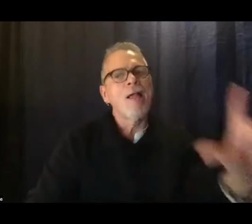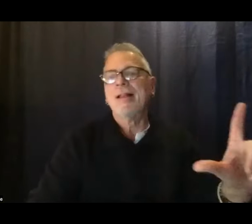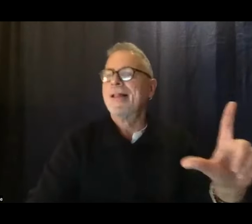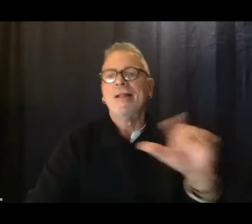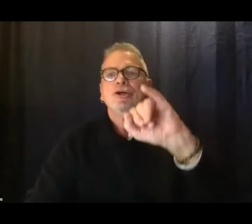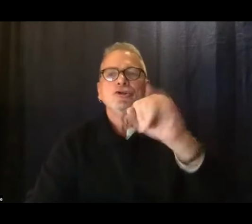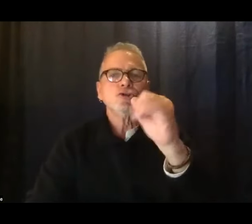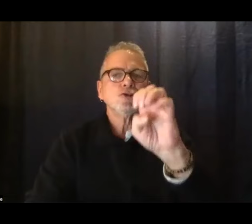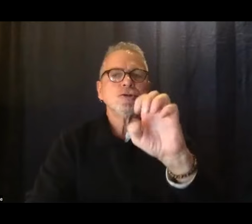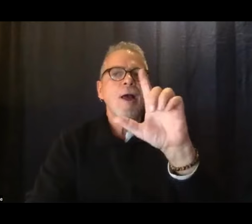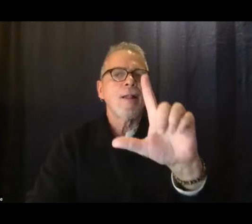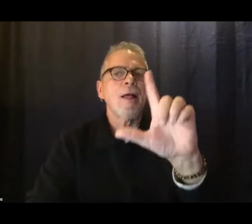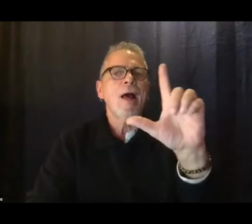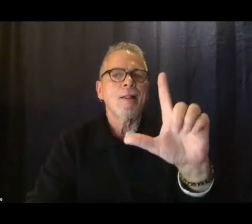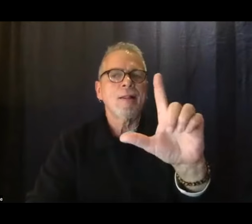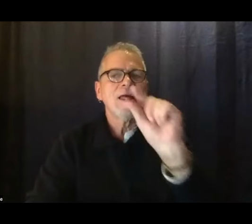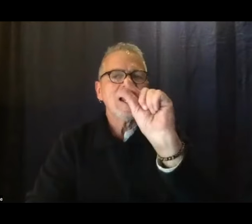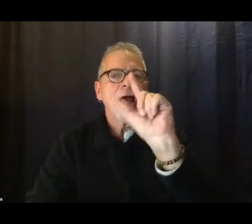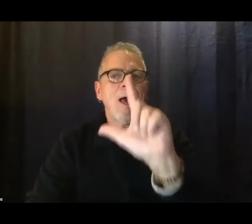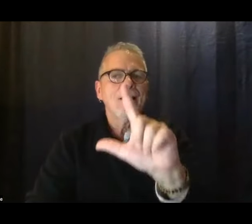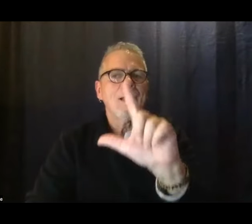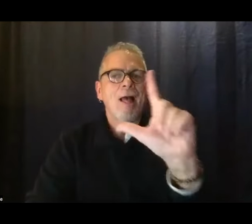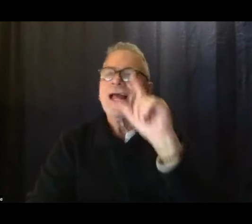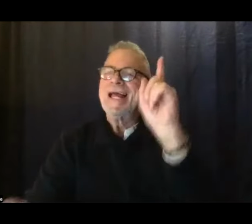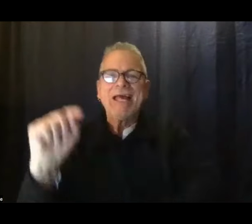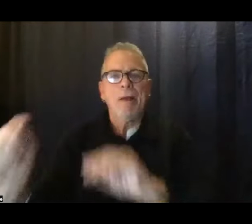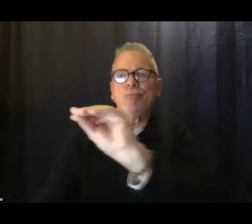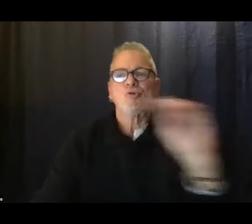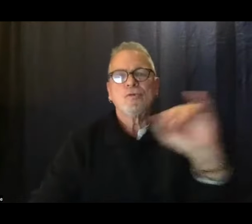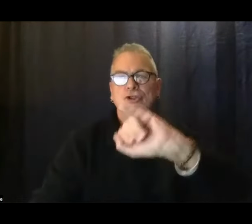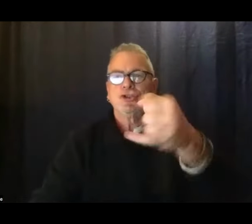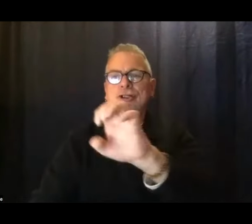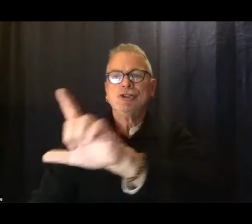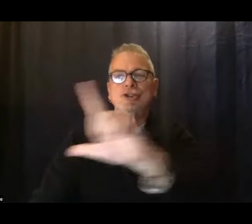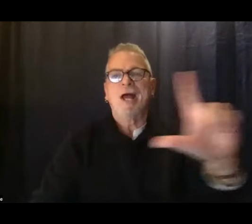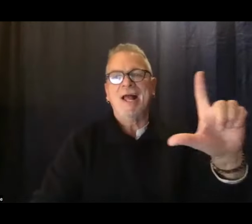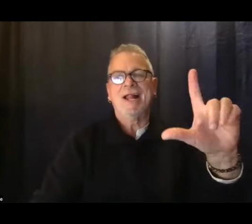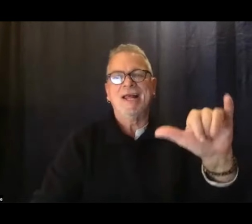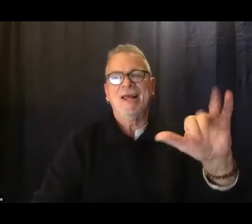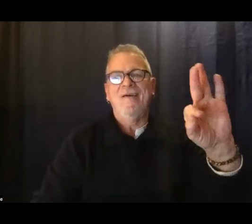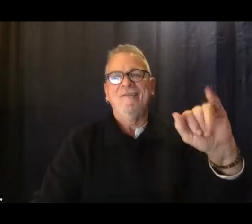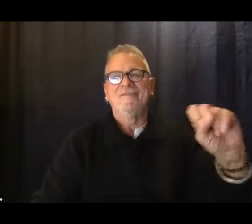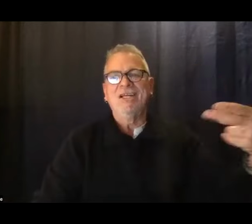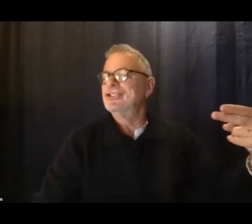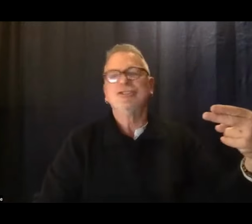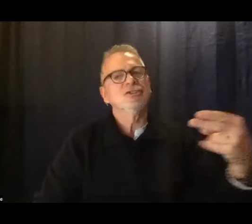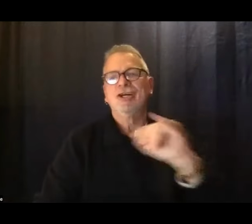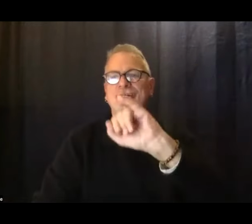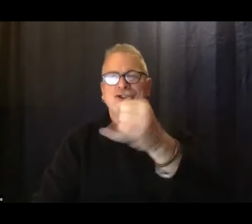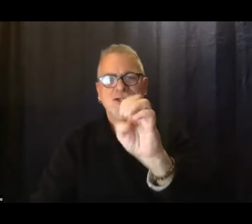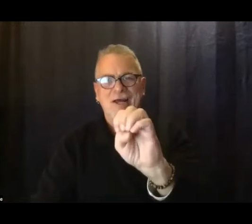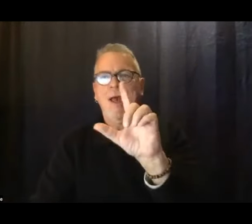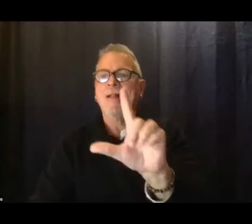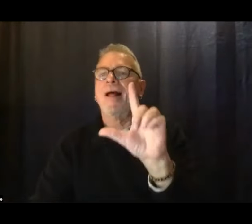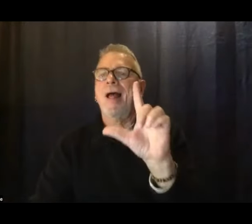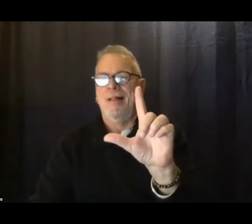Jelly. It's not LL where you hop it, right? There's no hop or slide. It's LL, minimal.